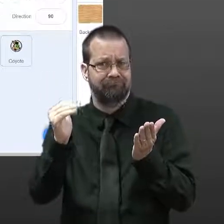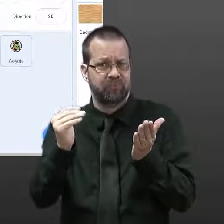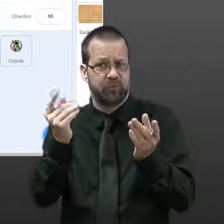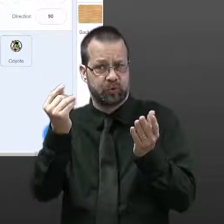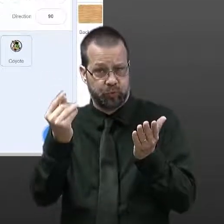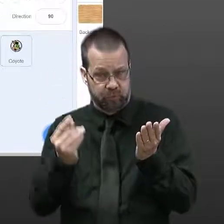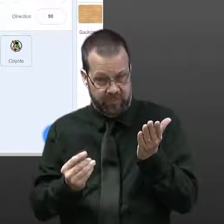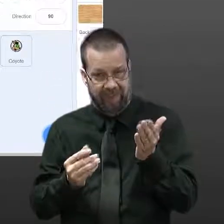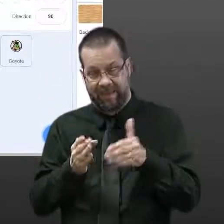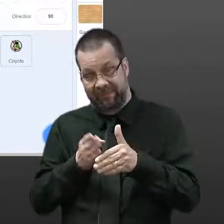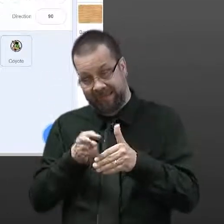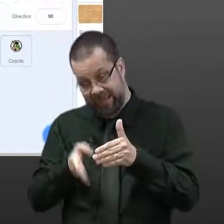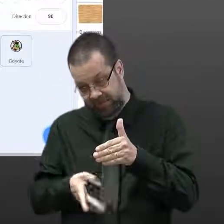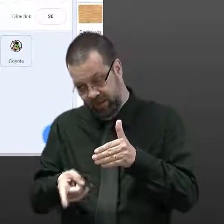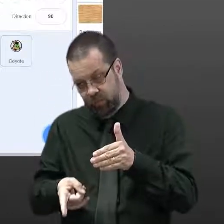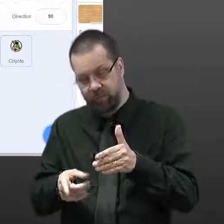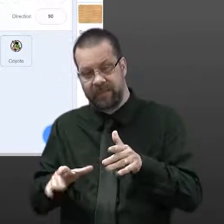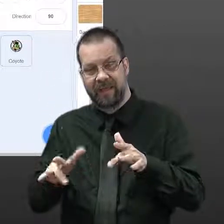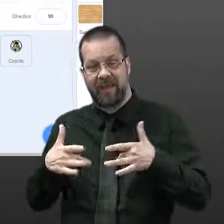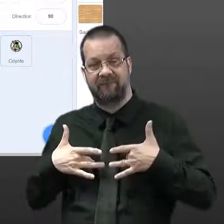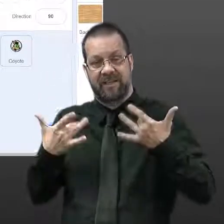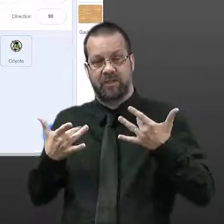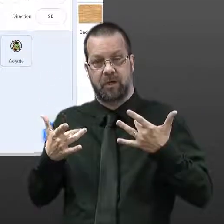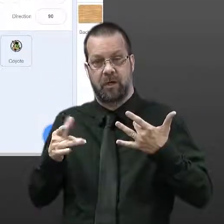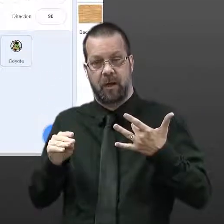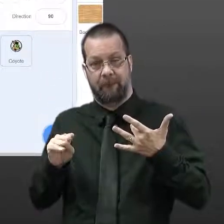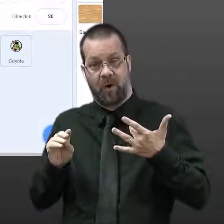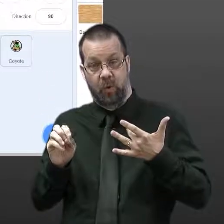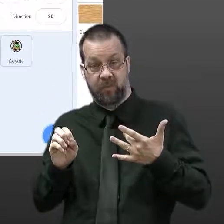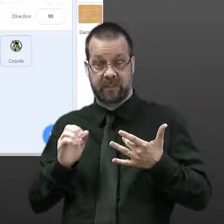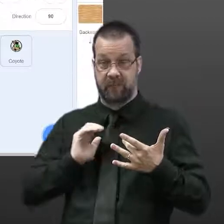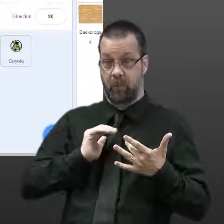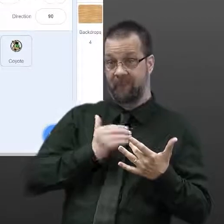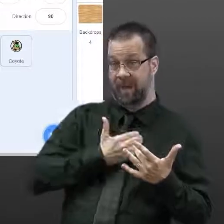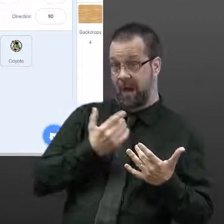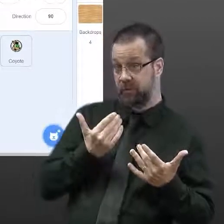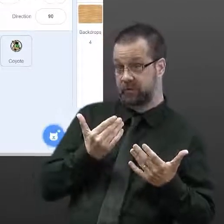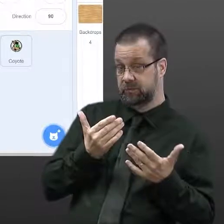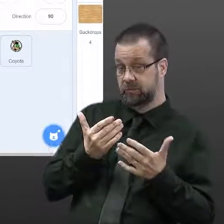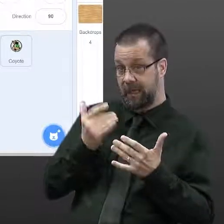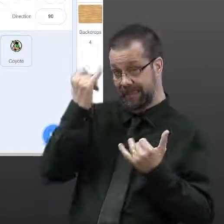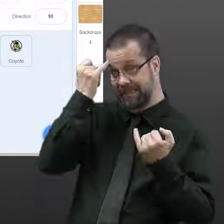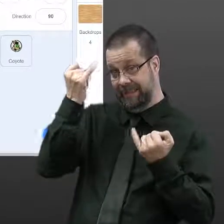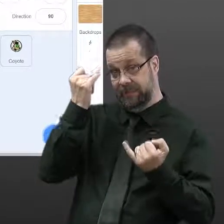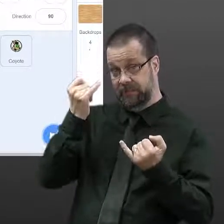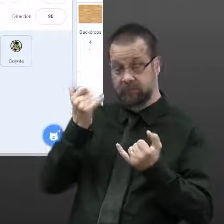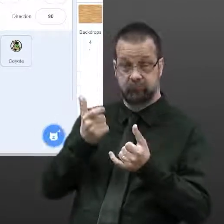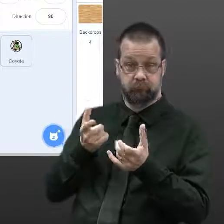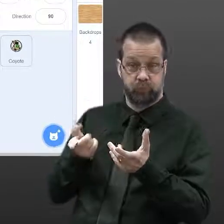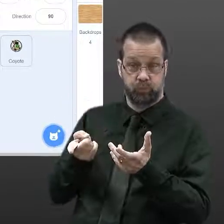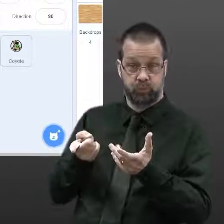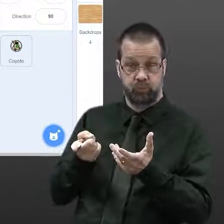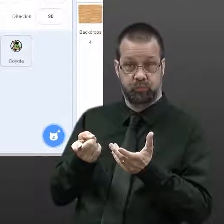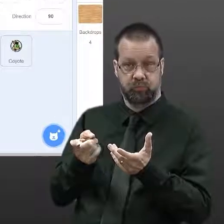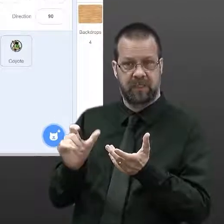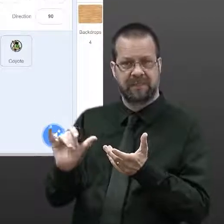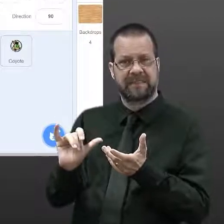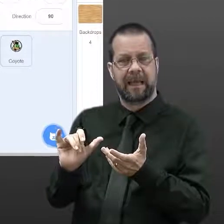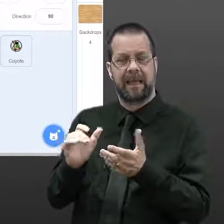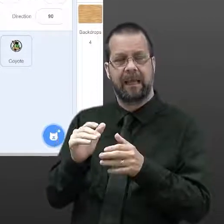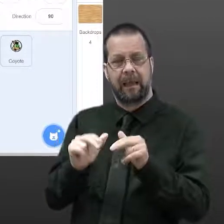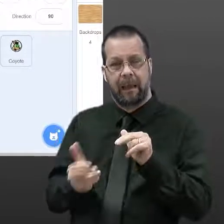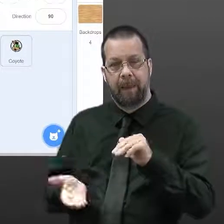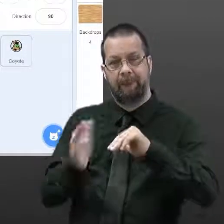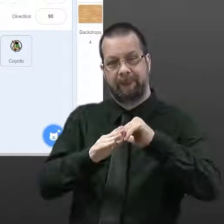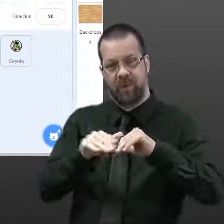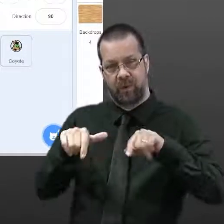very end there will be some adventure modes. You can either do one of our adventure mode ideas, which is kind of just a way